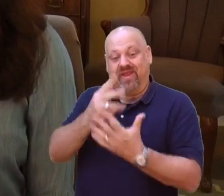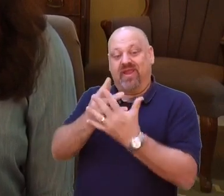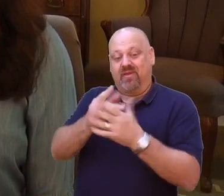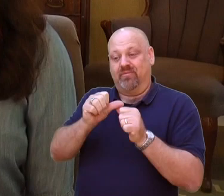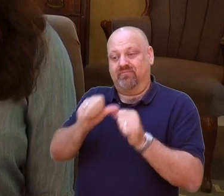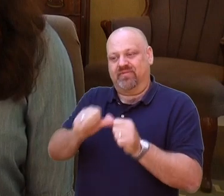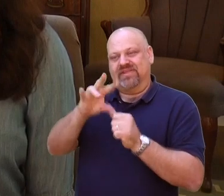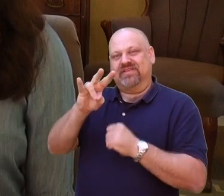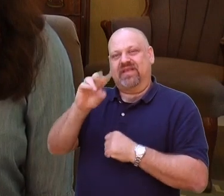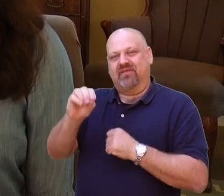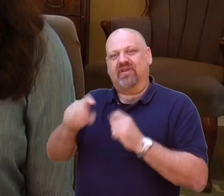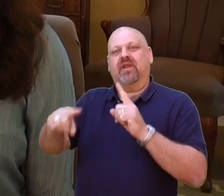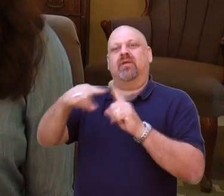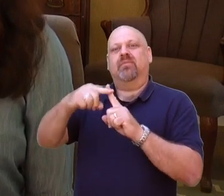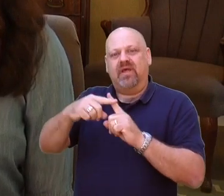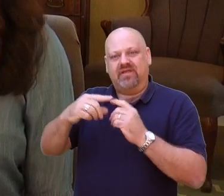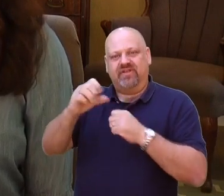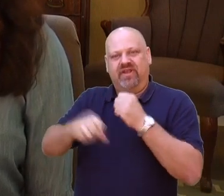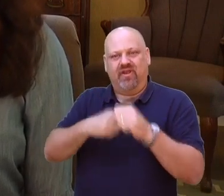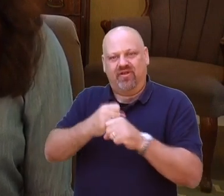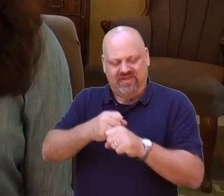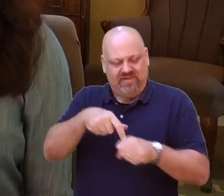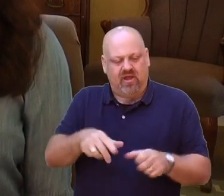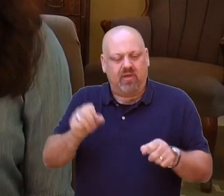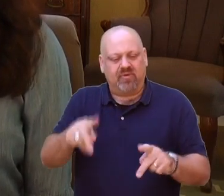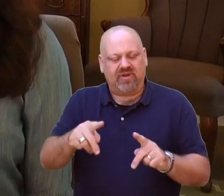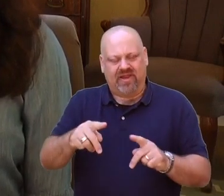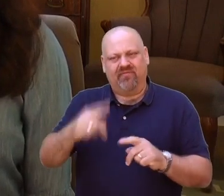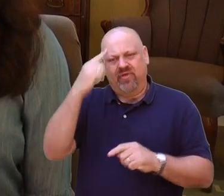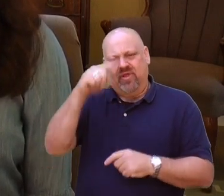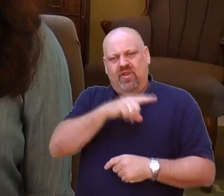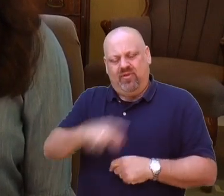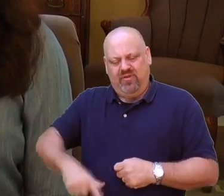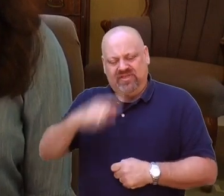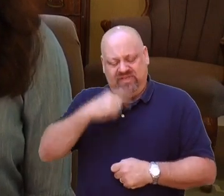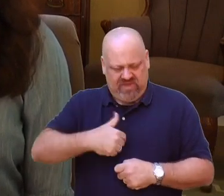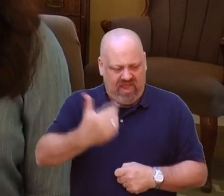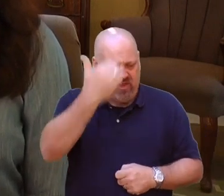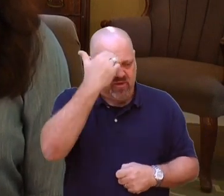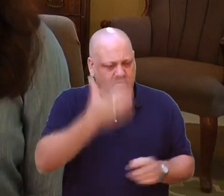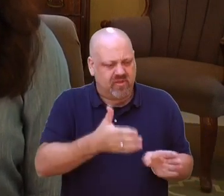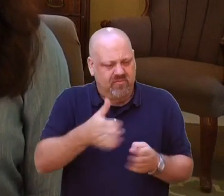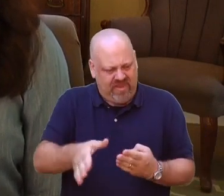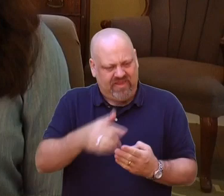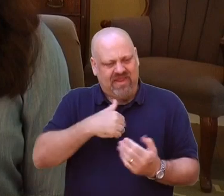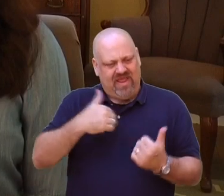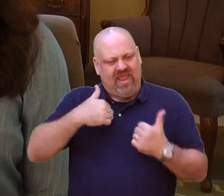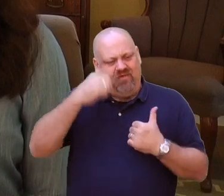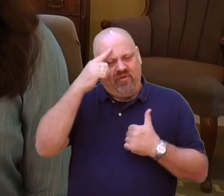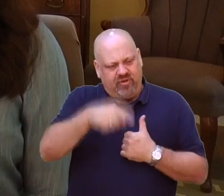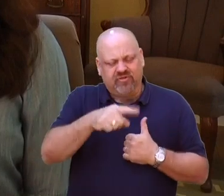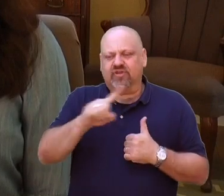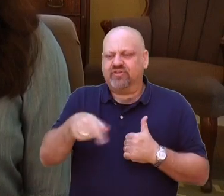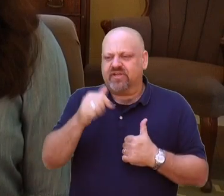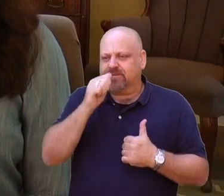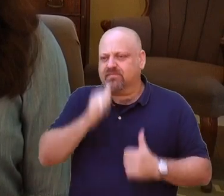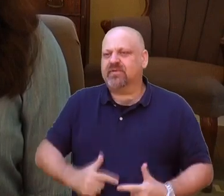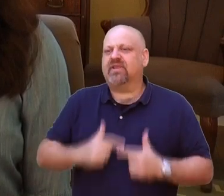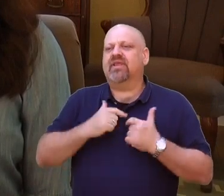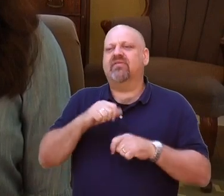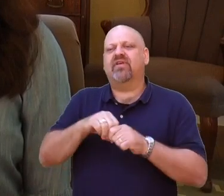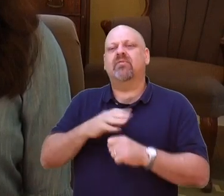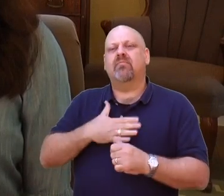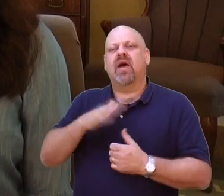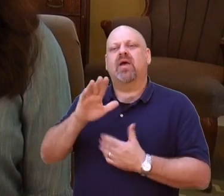when they were entering into captivity, and they were going to be in captivity for 70 plus years. And this was an opportunity for the Lord to say,